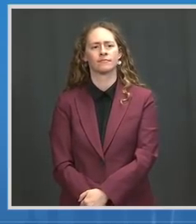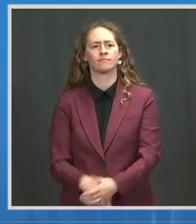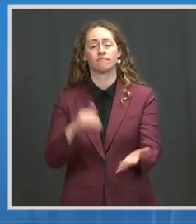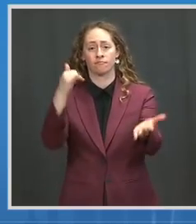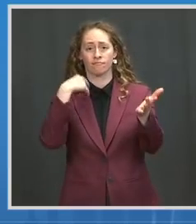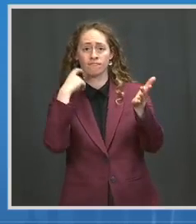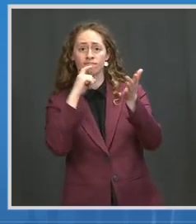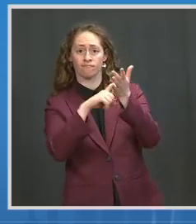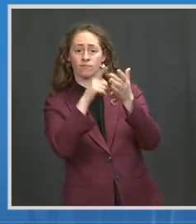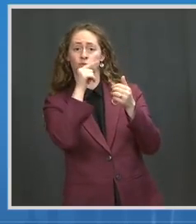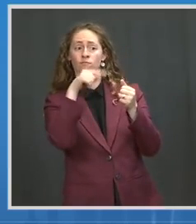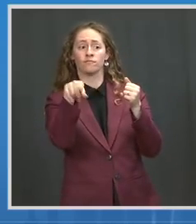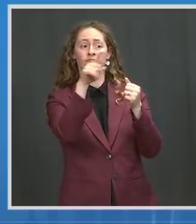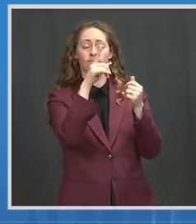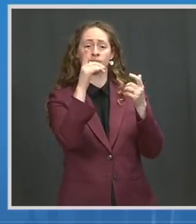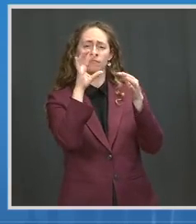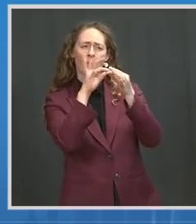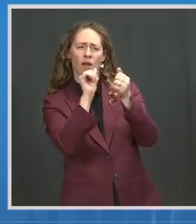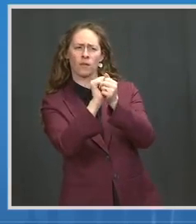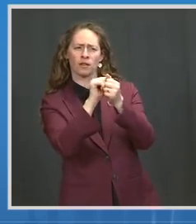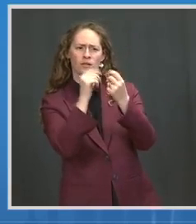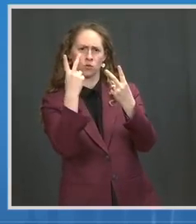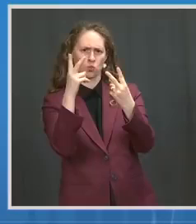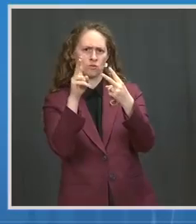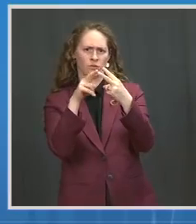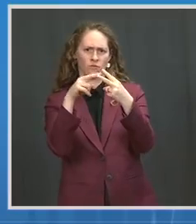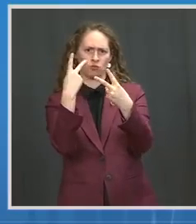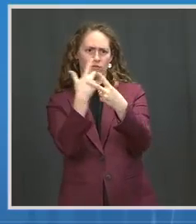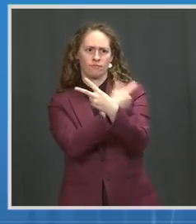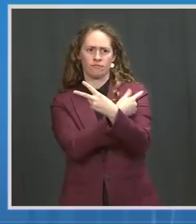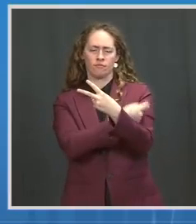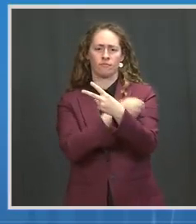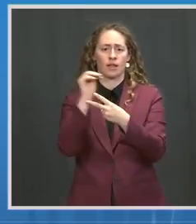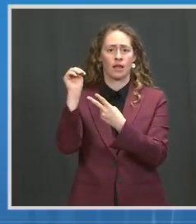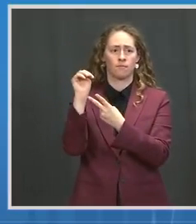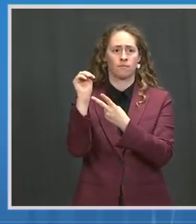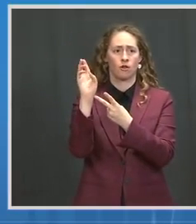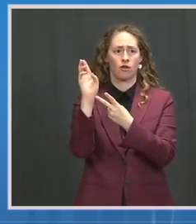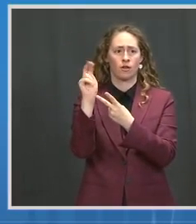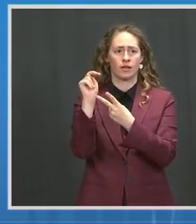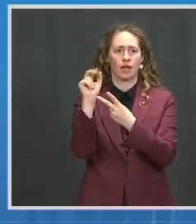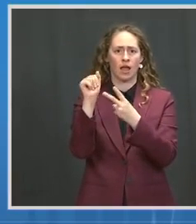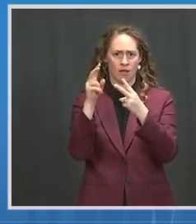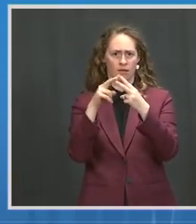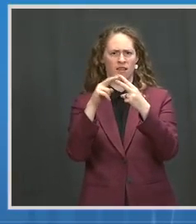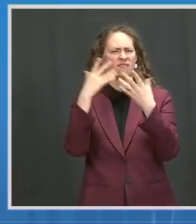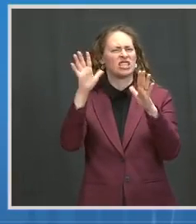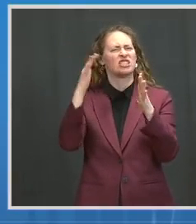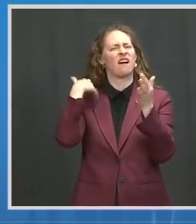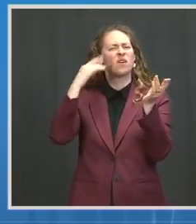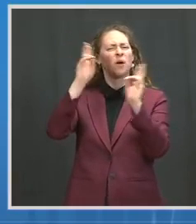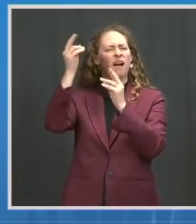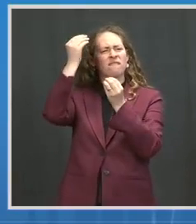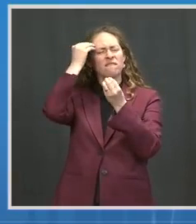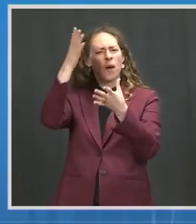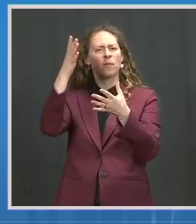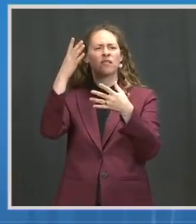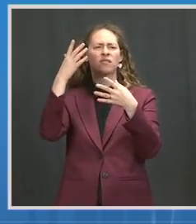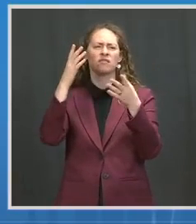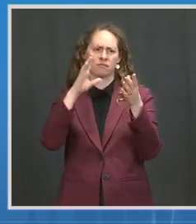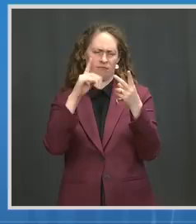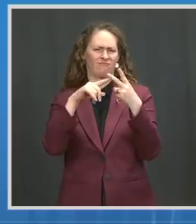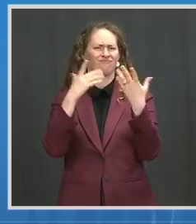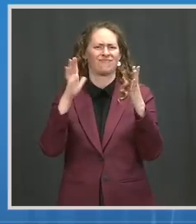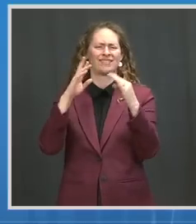and boost of the mRNA vaccines, which we have the most data, there is rather good protection that spills